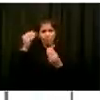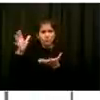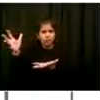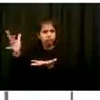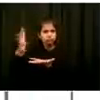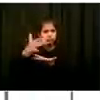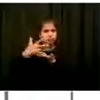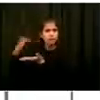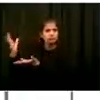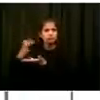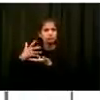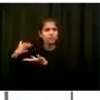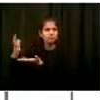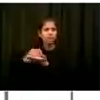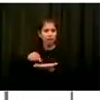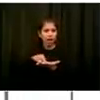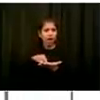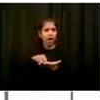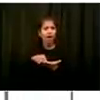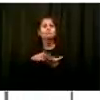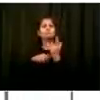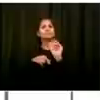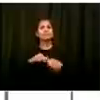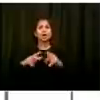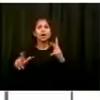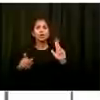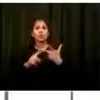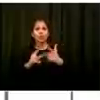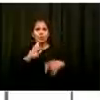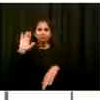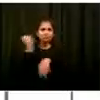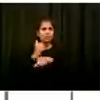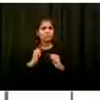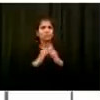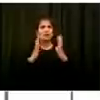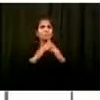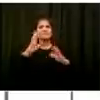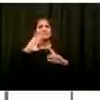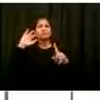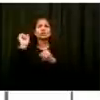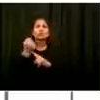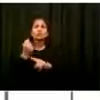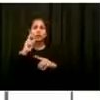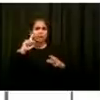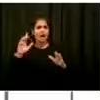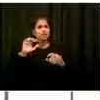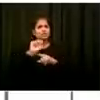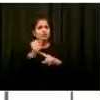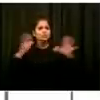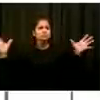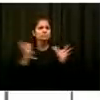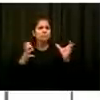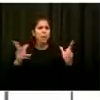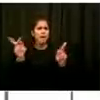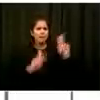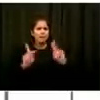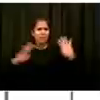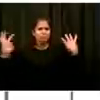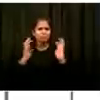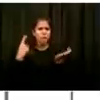that the Department of Education, the Test and Trace Corps, and the Health Department and others have really collaborated on to make sure that we act